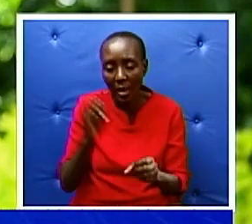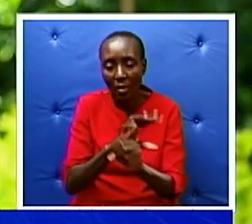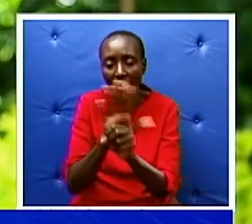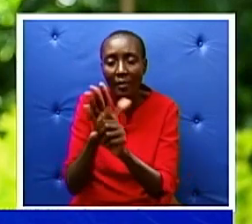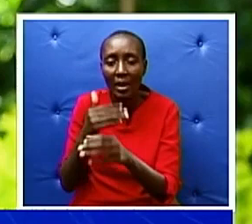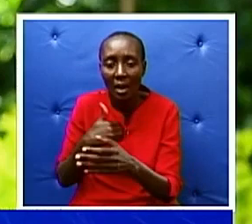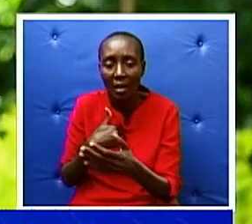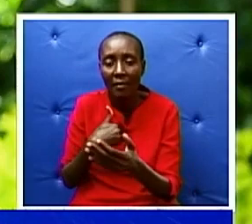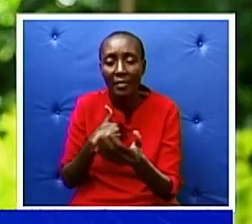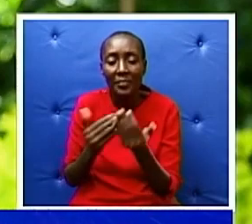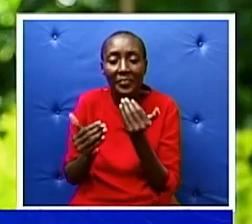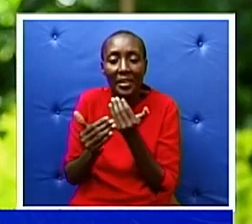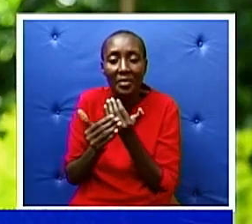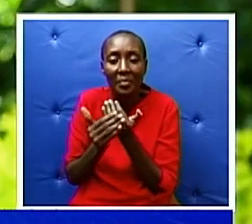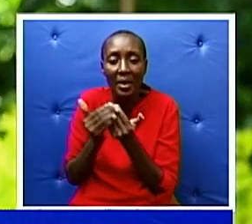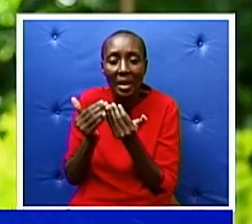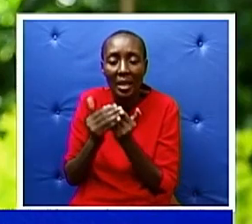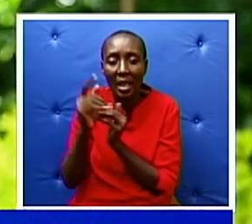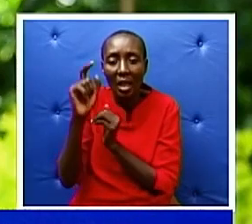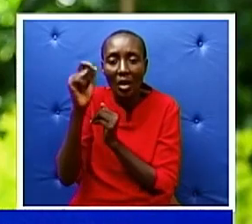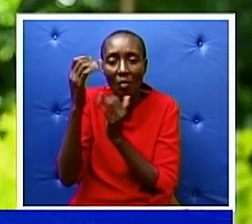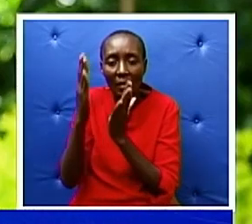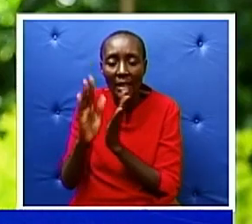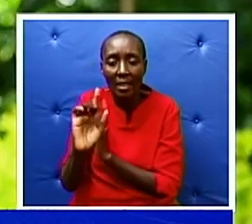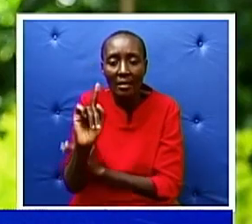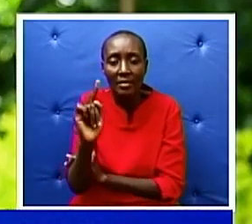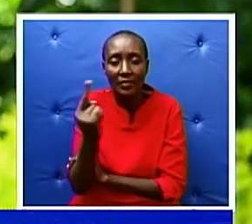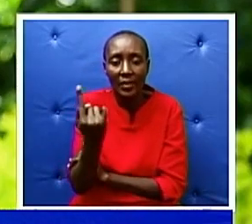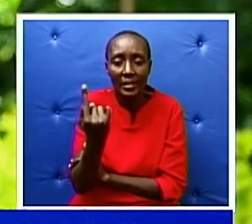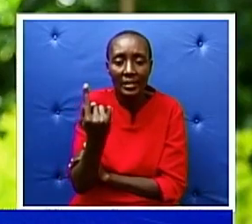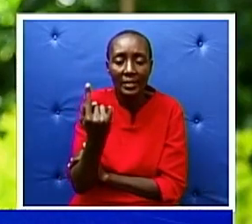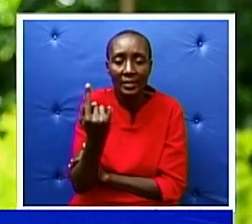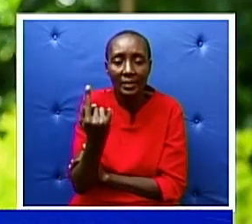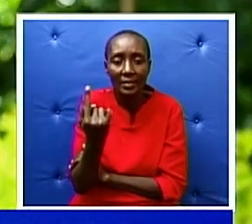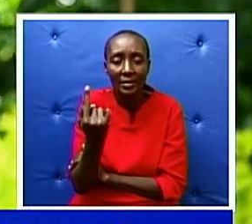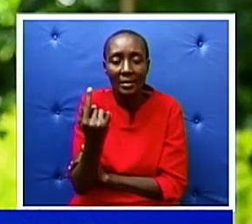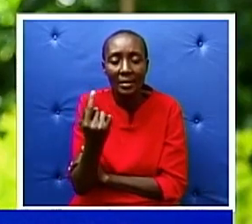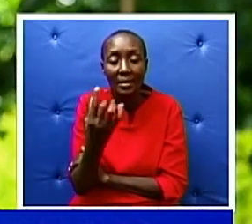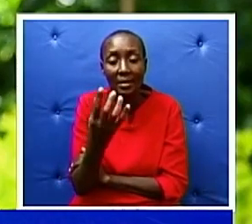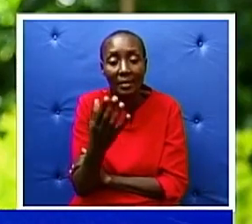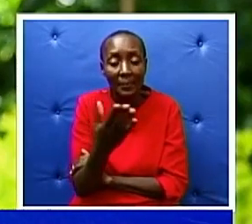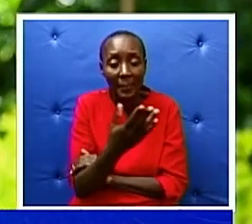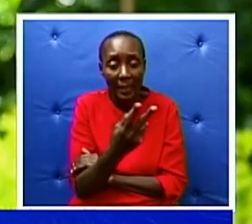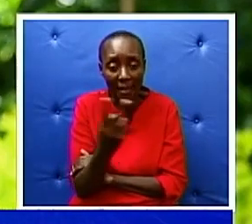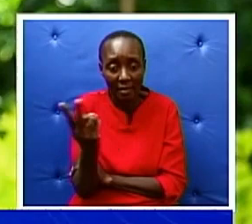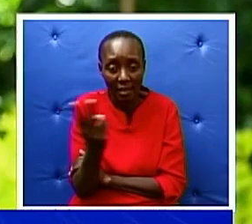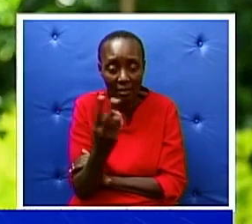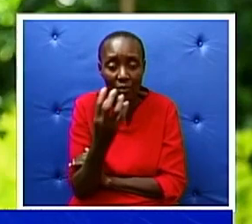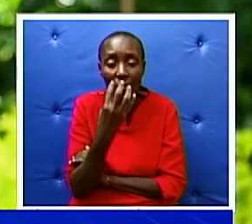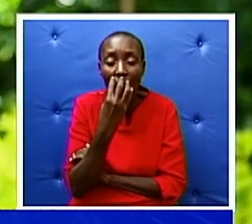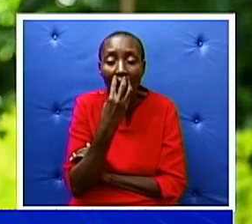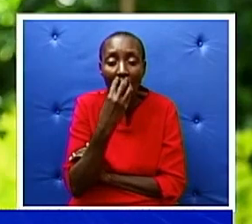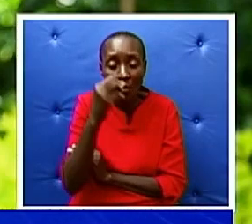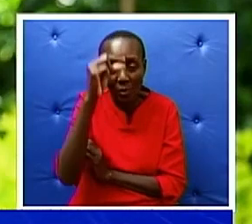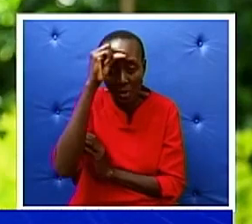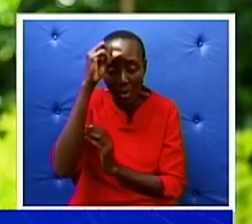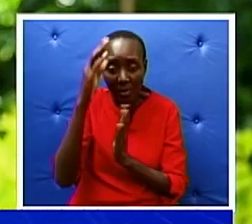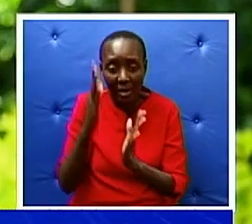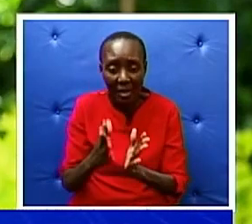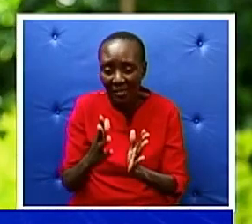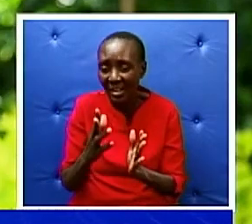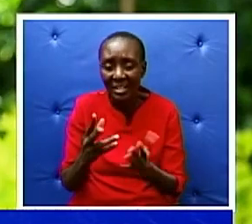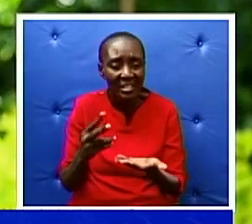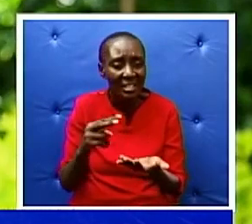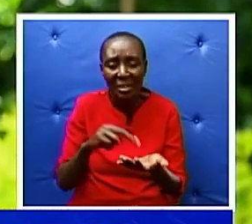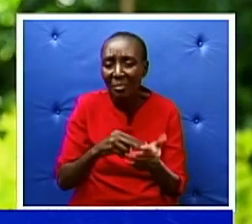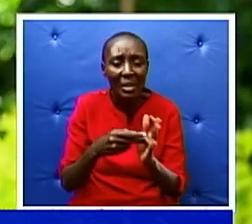take care of Kenyan citizens. Well, these are ODM governors. It's not. So what does this say